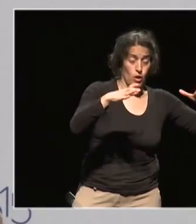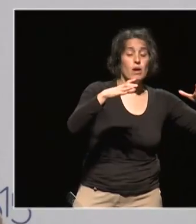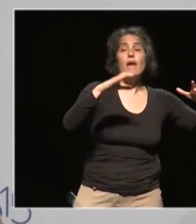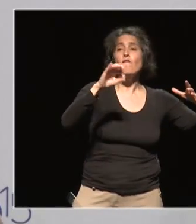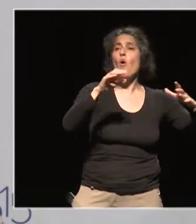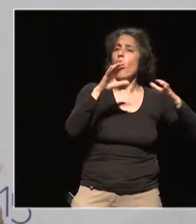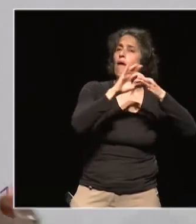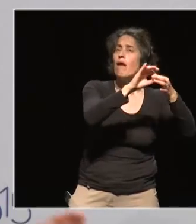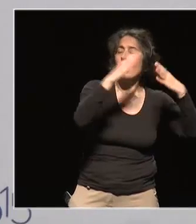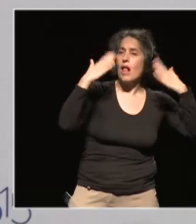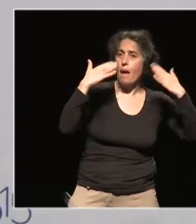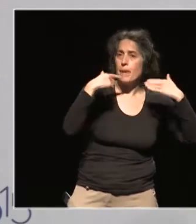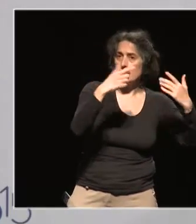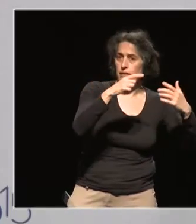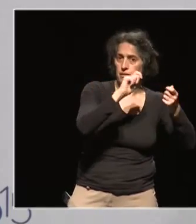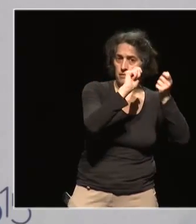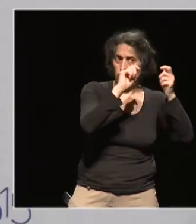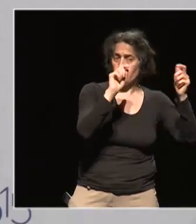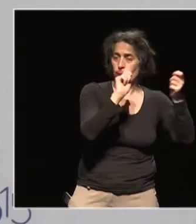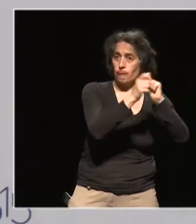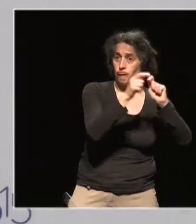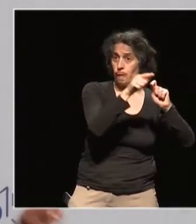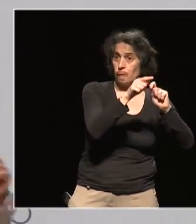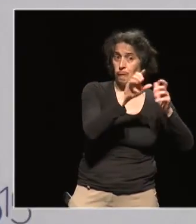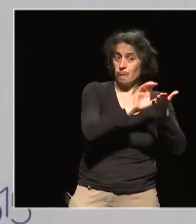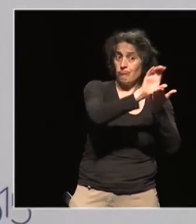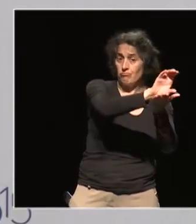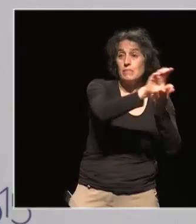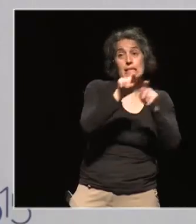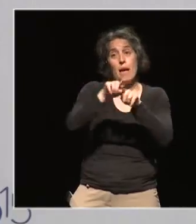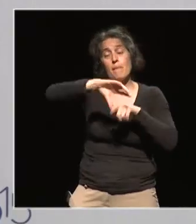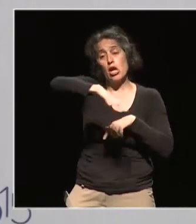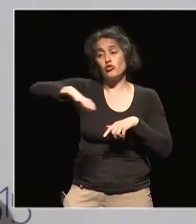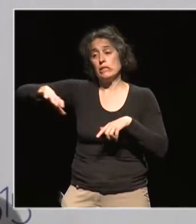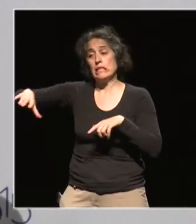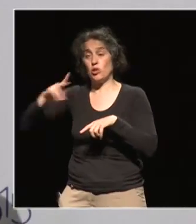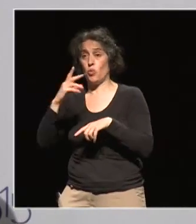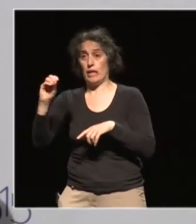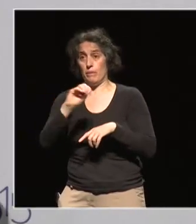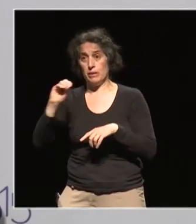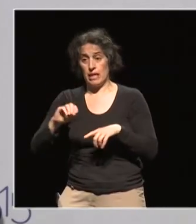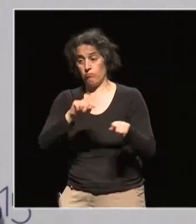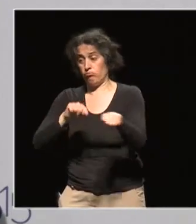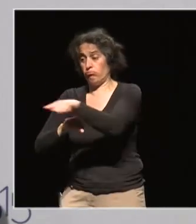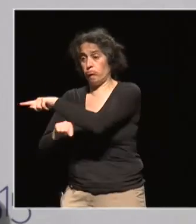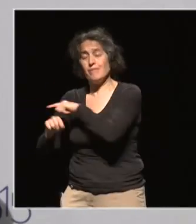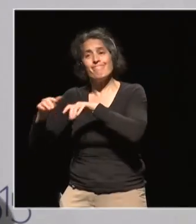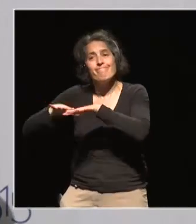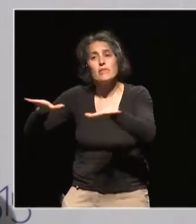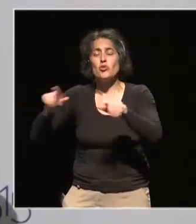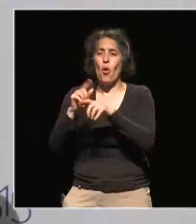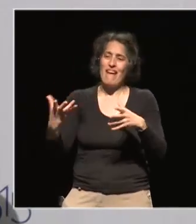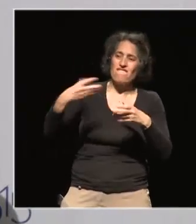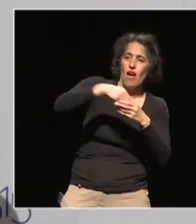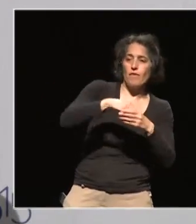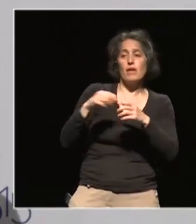needed. And I think that's a challenge, but it is possible to do it. Okay, we have a quarter of an hour. I want to make sure